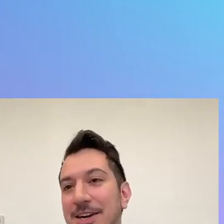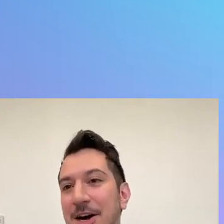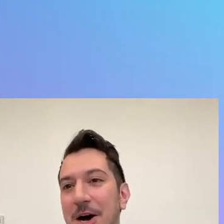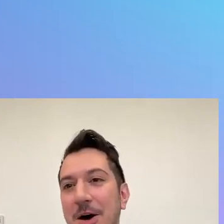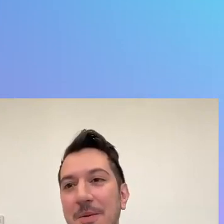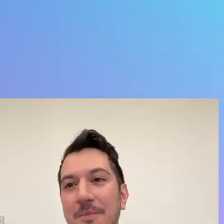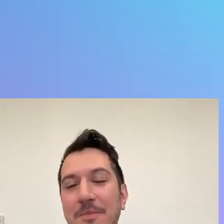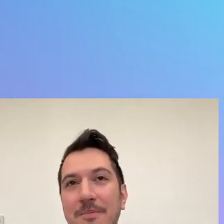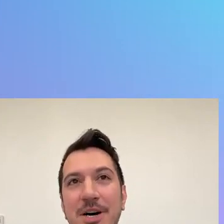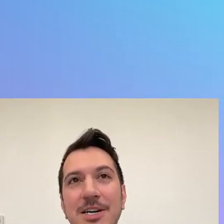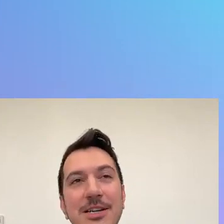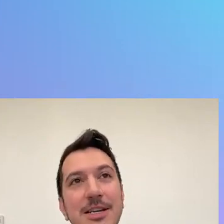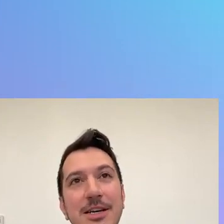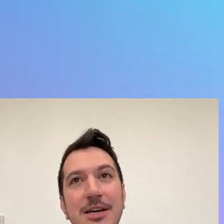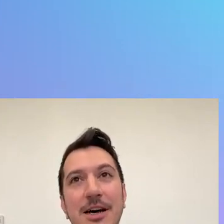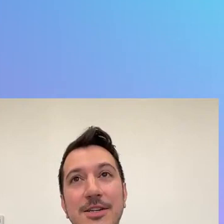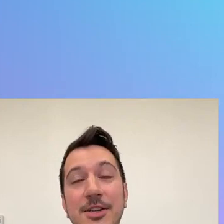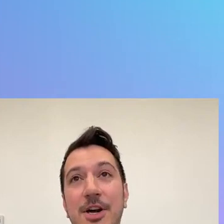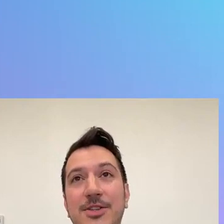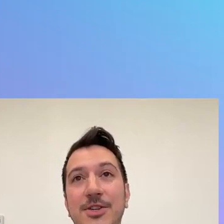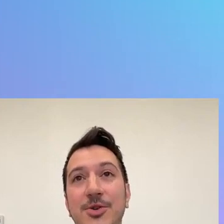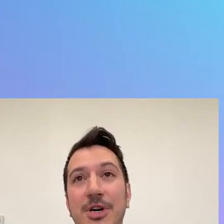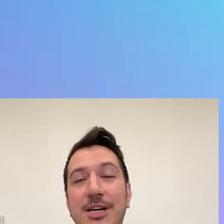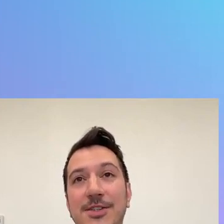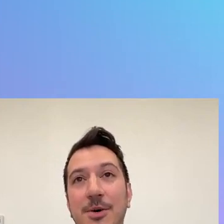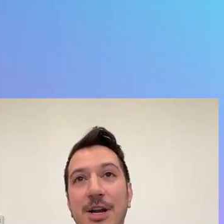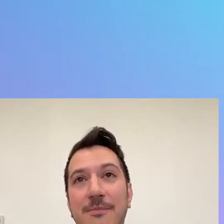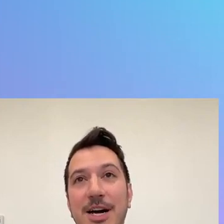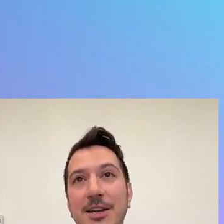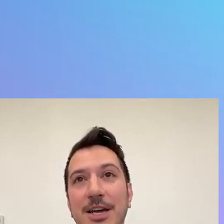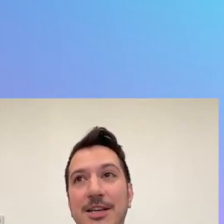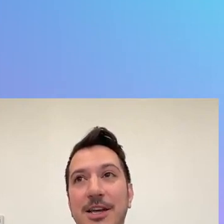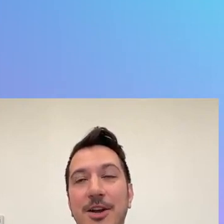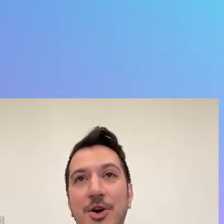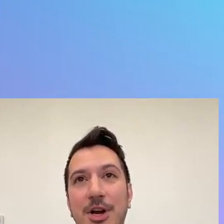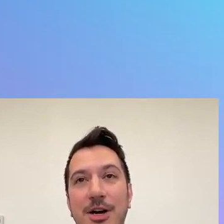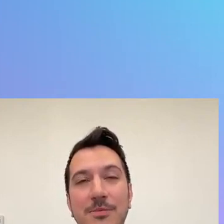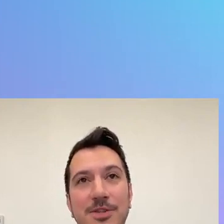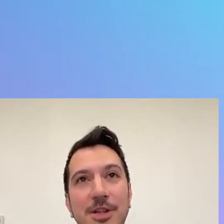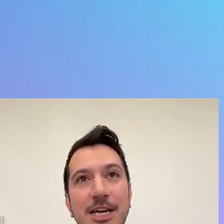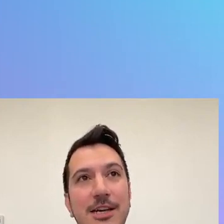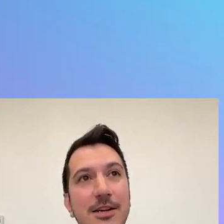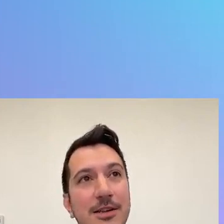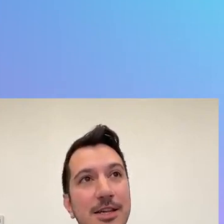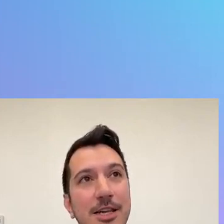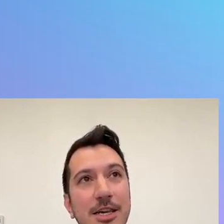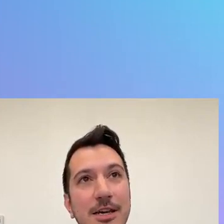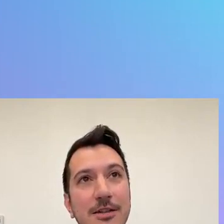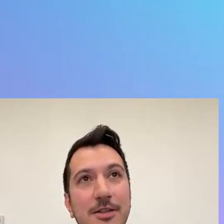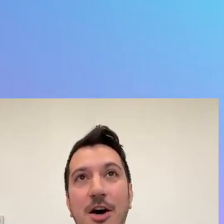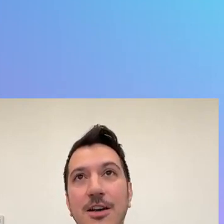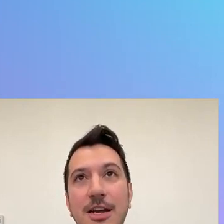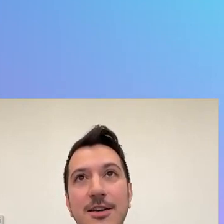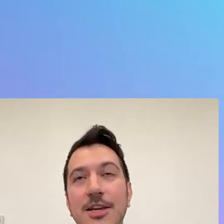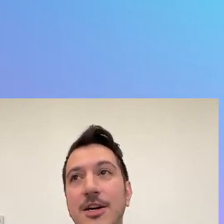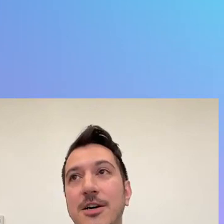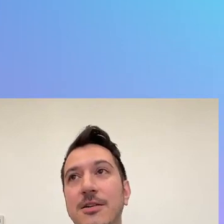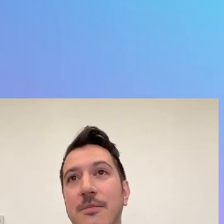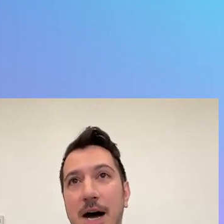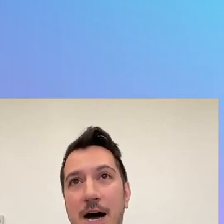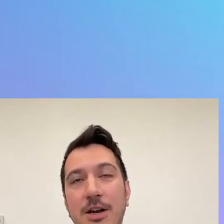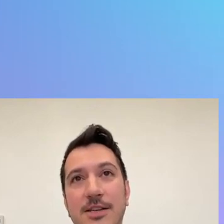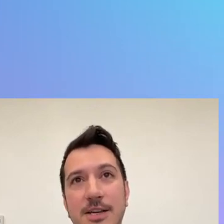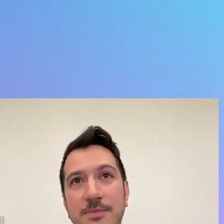index. But I did talk to someone at my index. I know when it comes to like the thought and